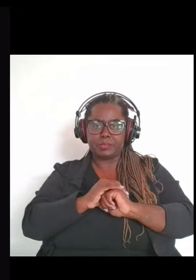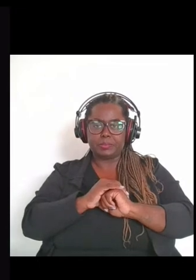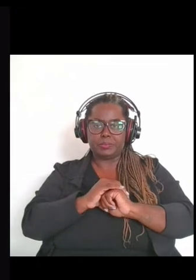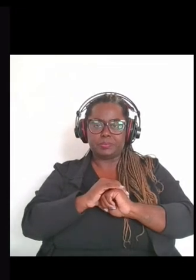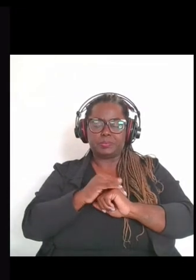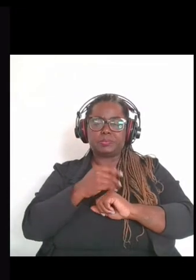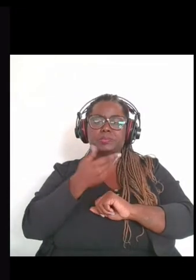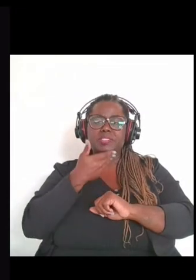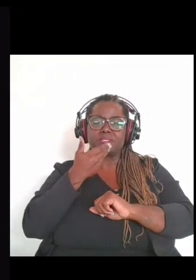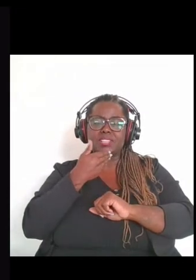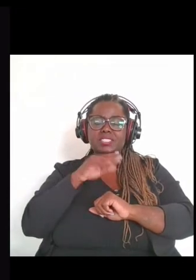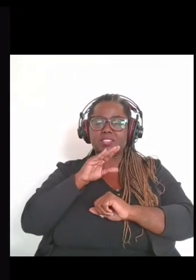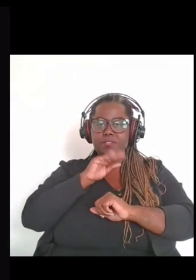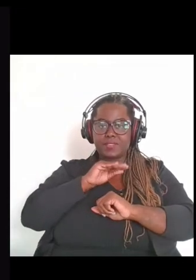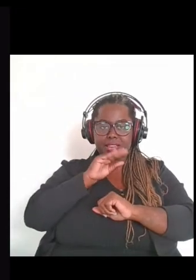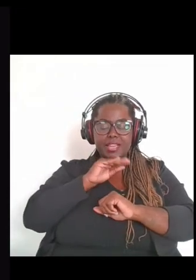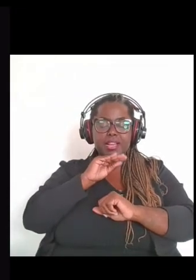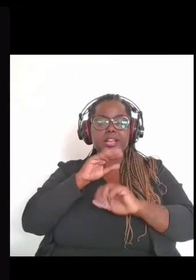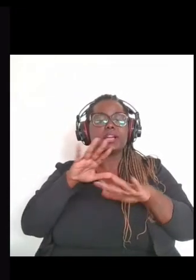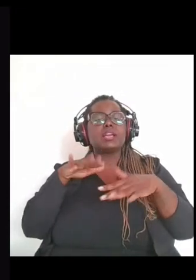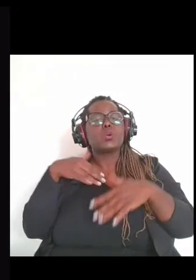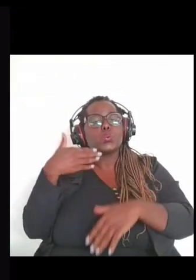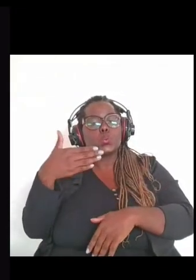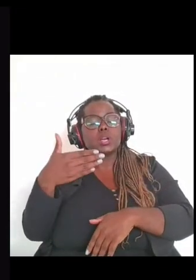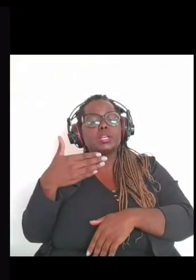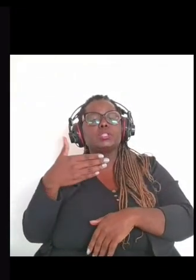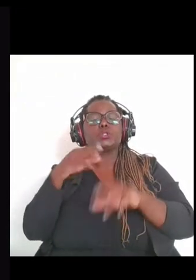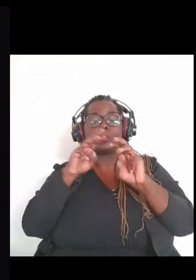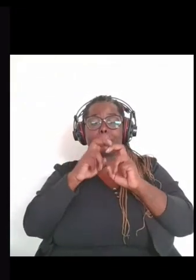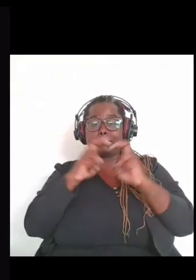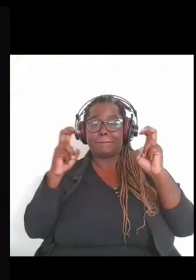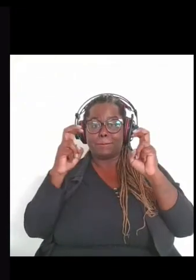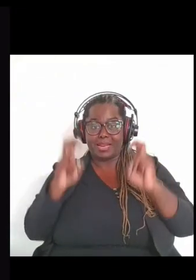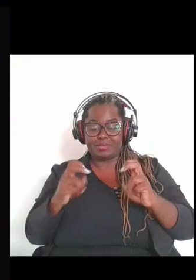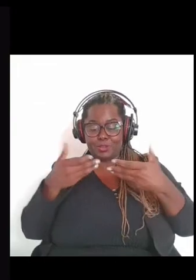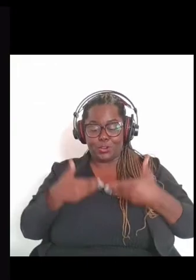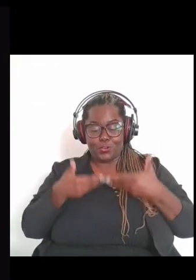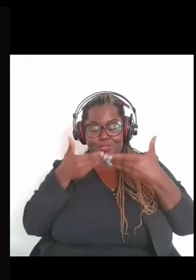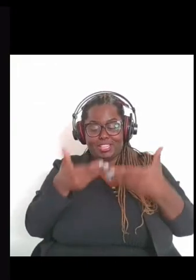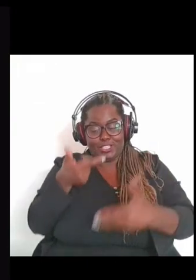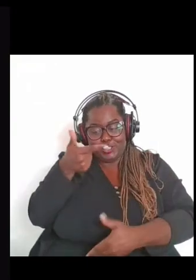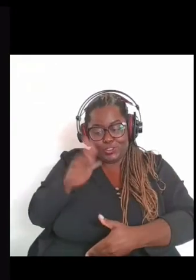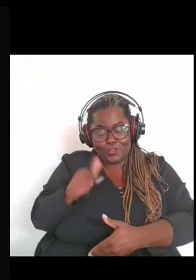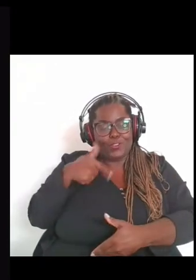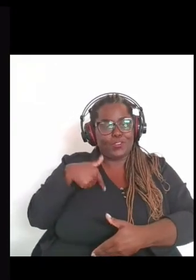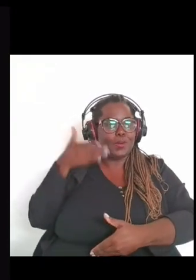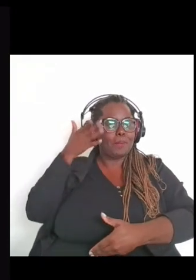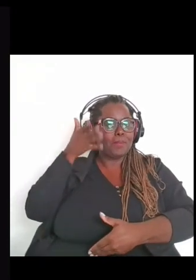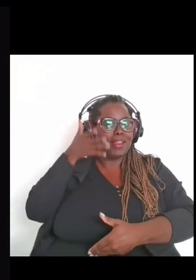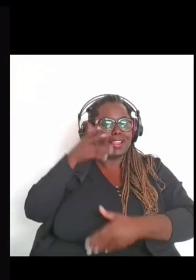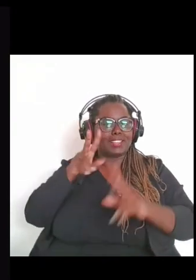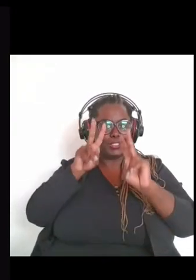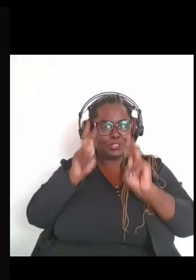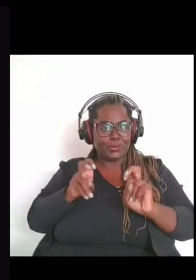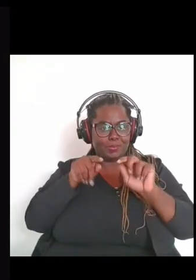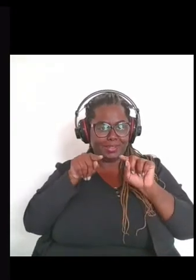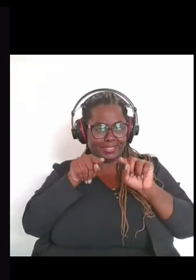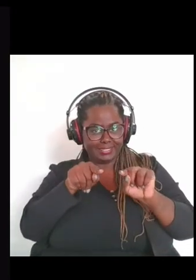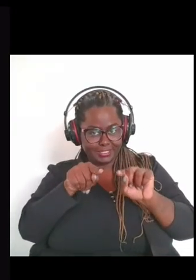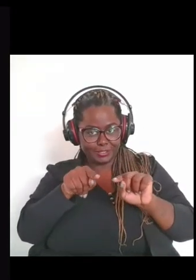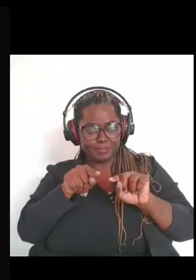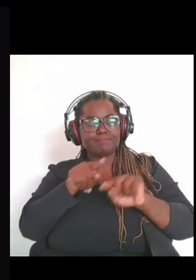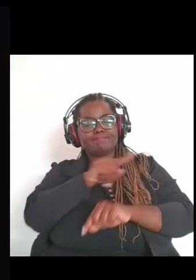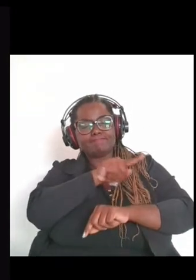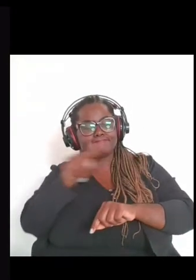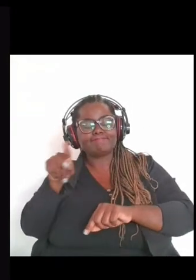invites me again I will unpack it but you will find it in many parts you will find the actual